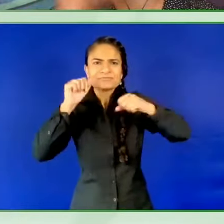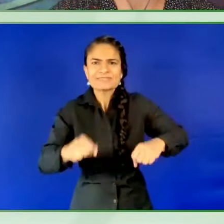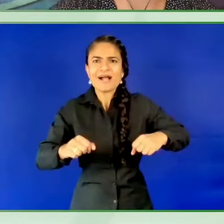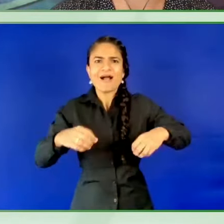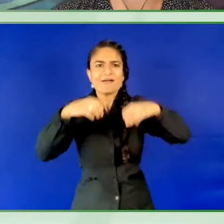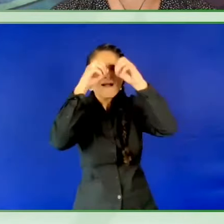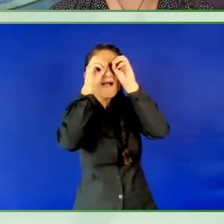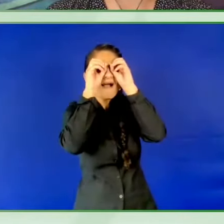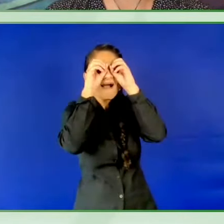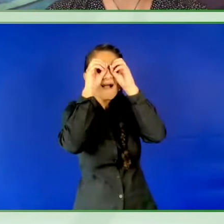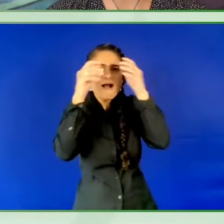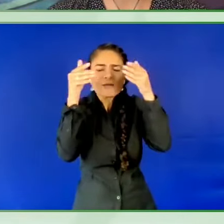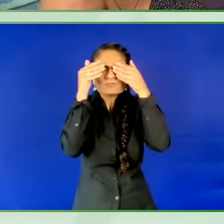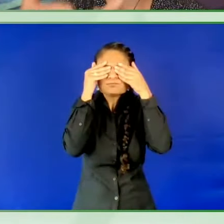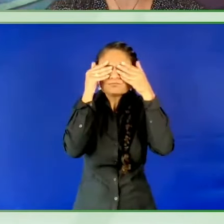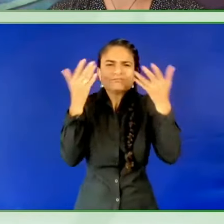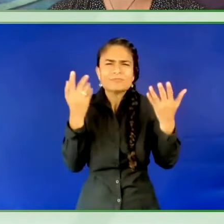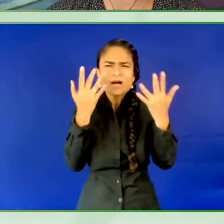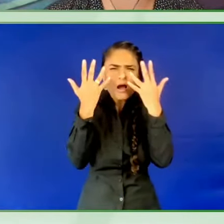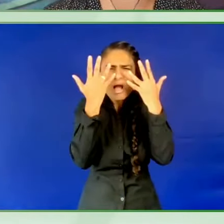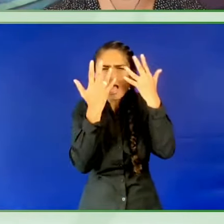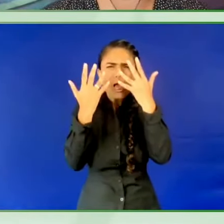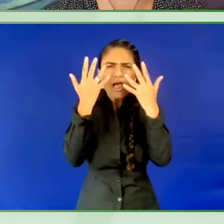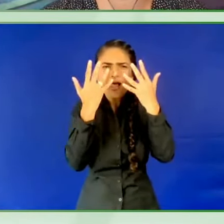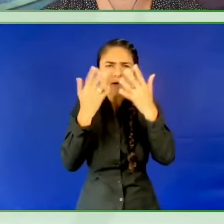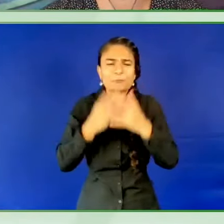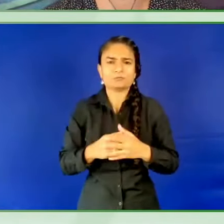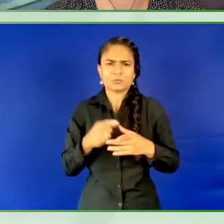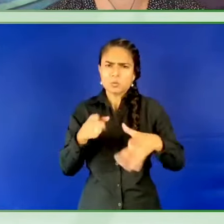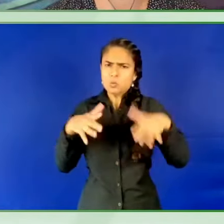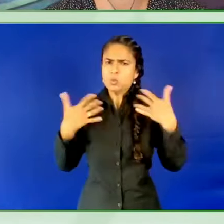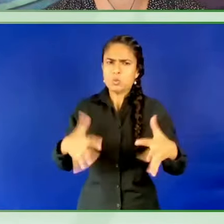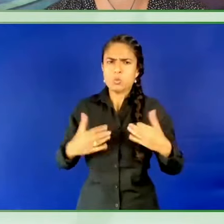how impressive can it be? Next slide, please.